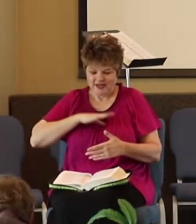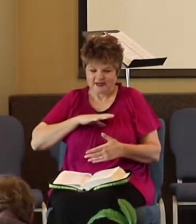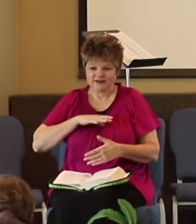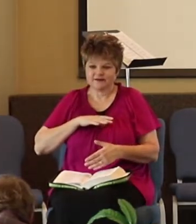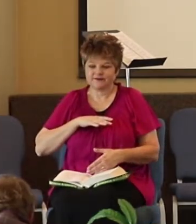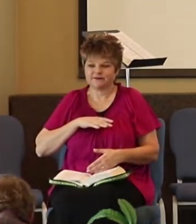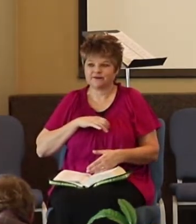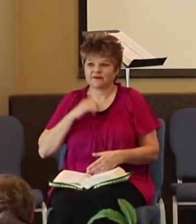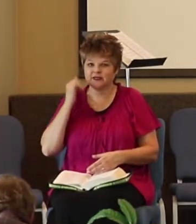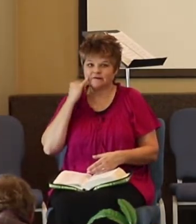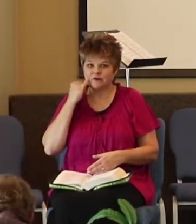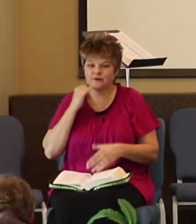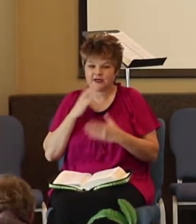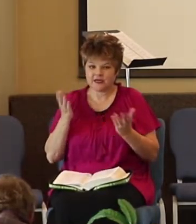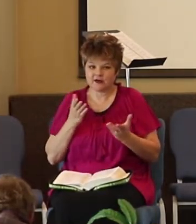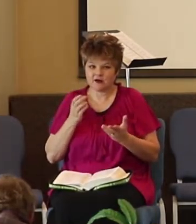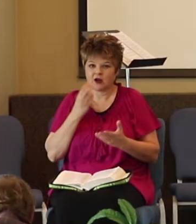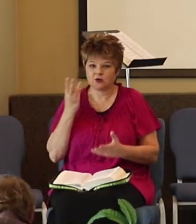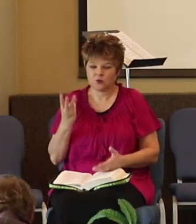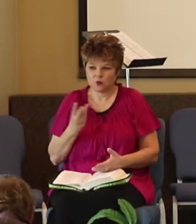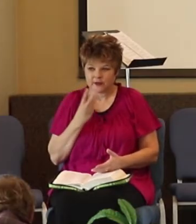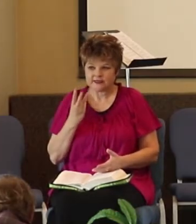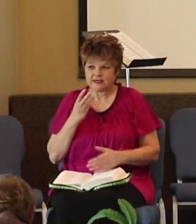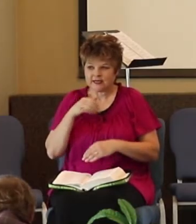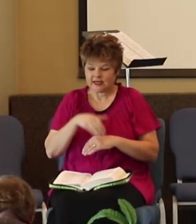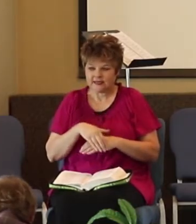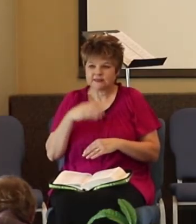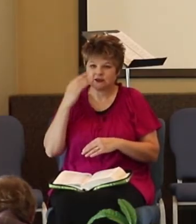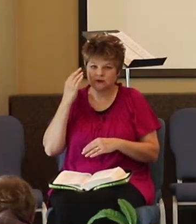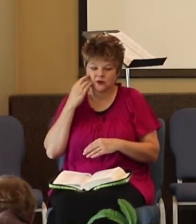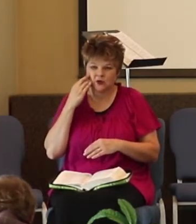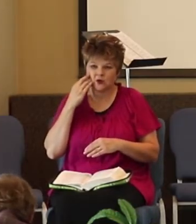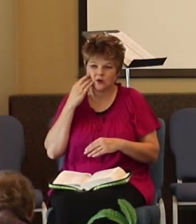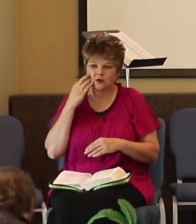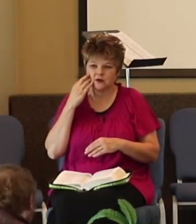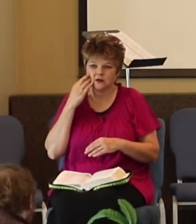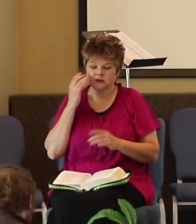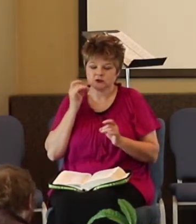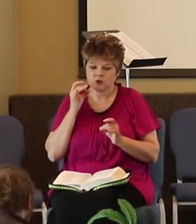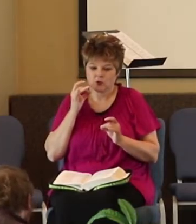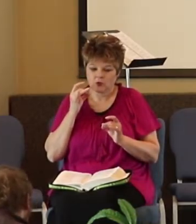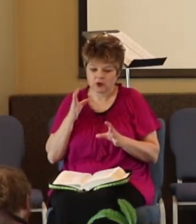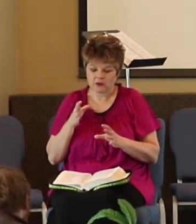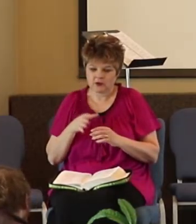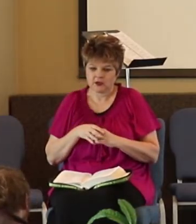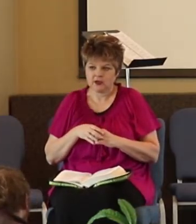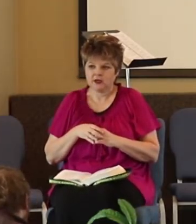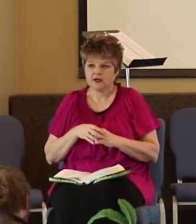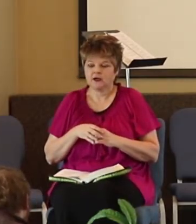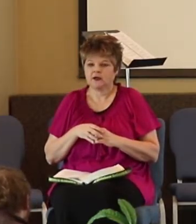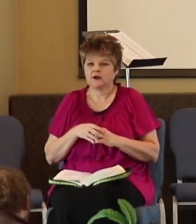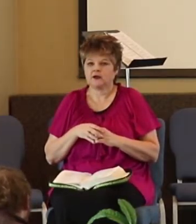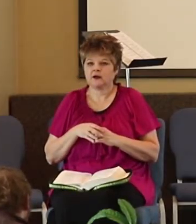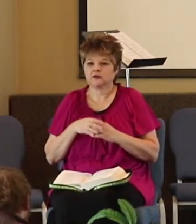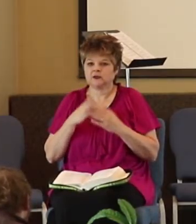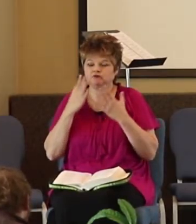here on Wednesday nights, you know how awful despair is. There was a despair in the psalmist that said, God,